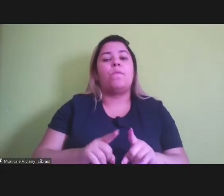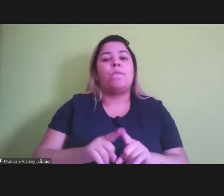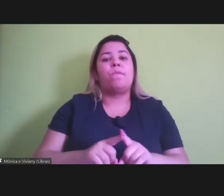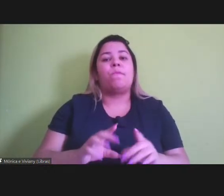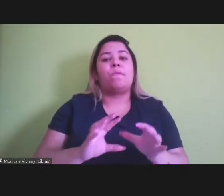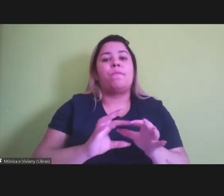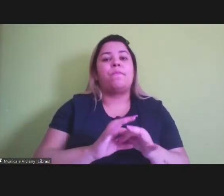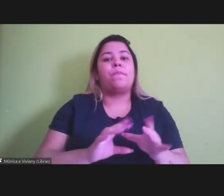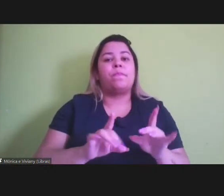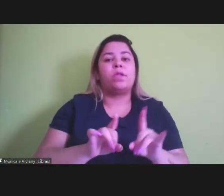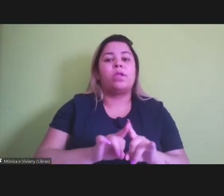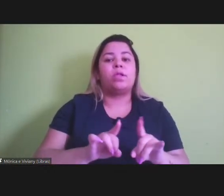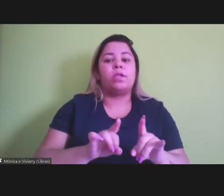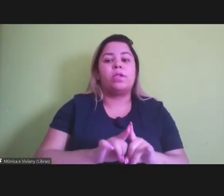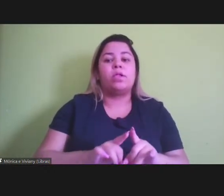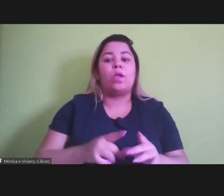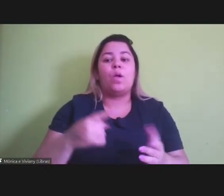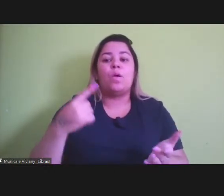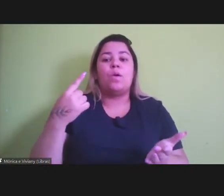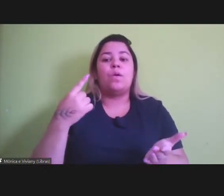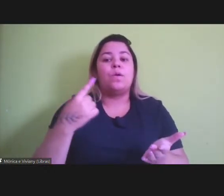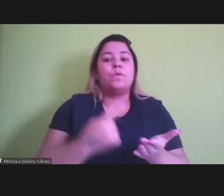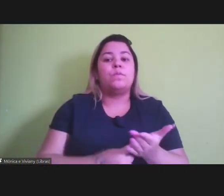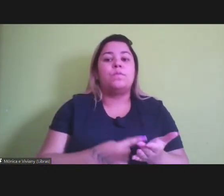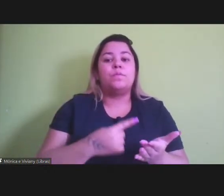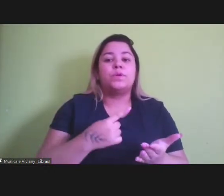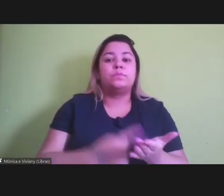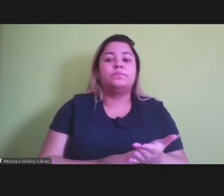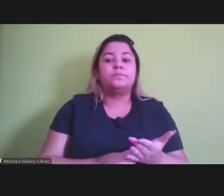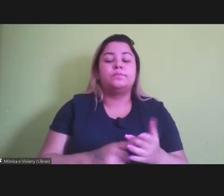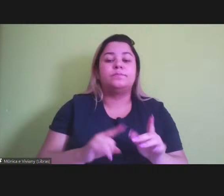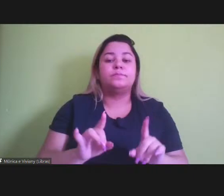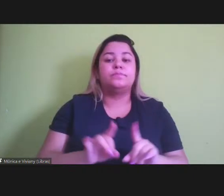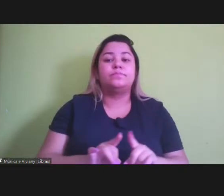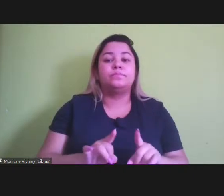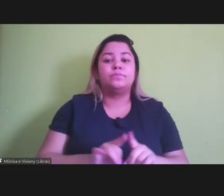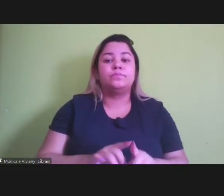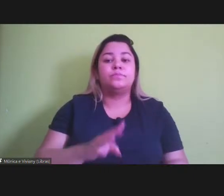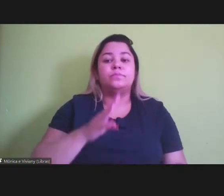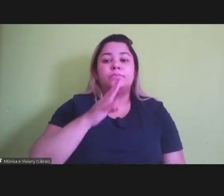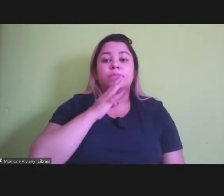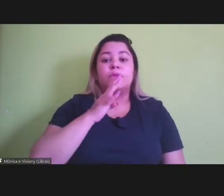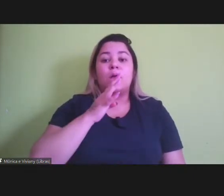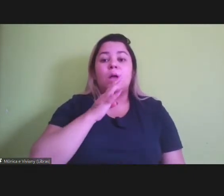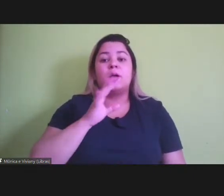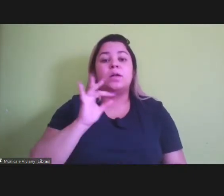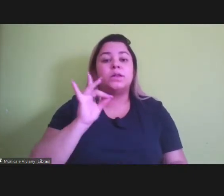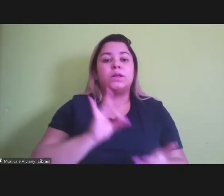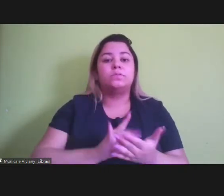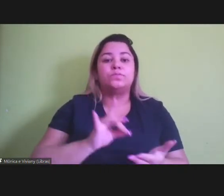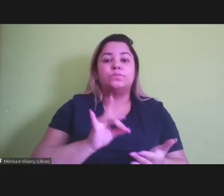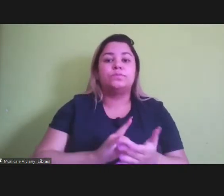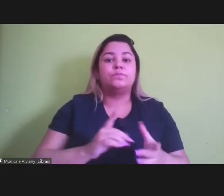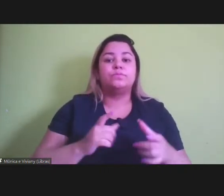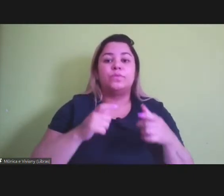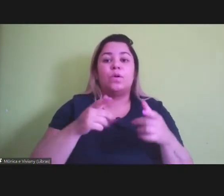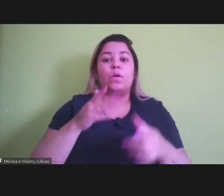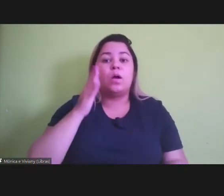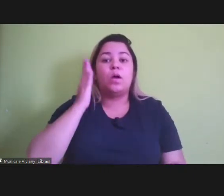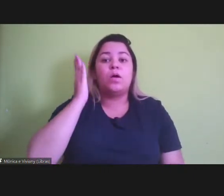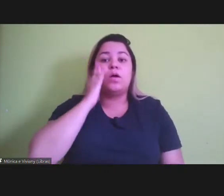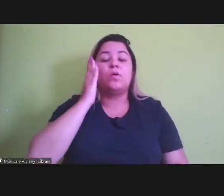partnerships about places, compromise with the promotion of knowledge about the reality of the place,